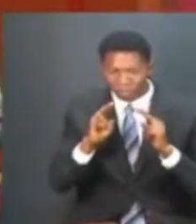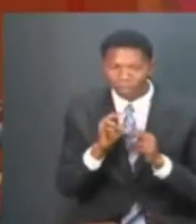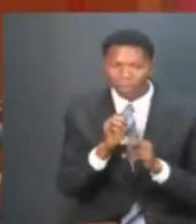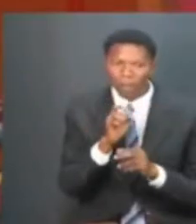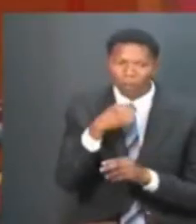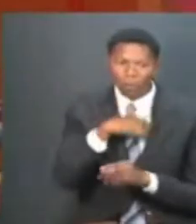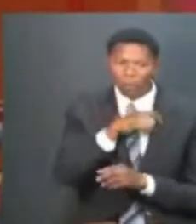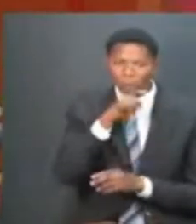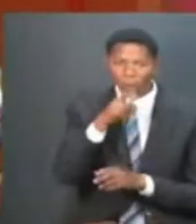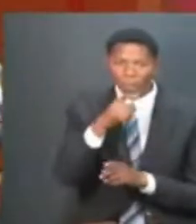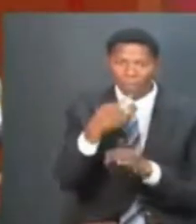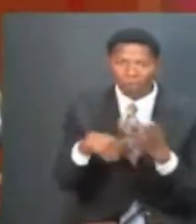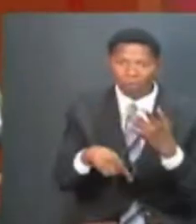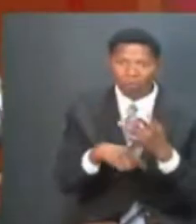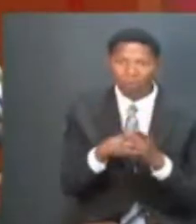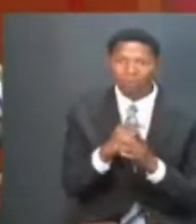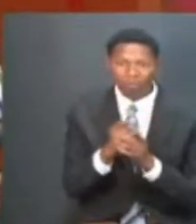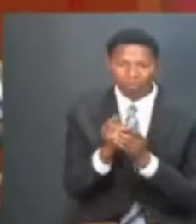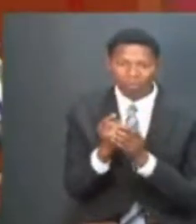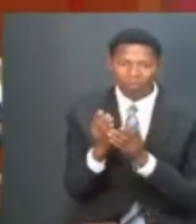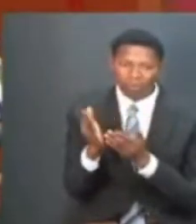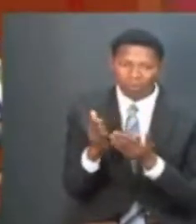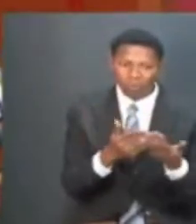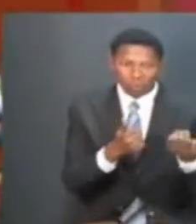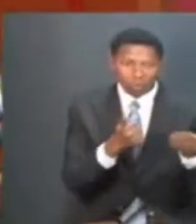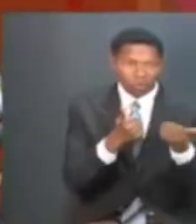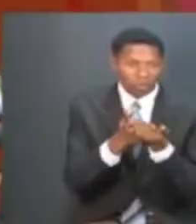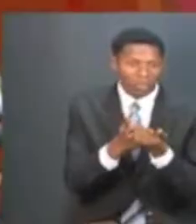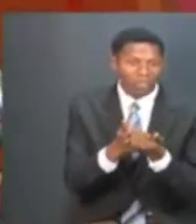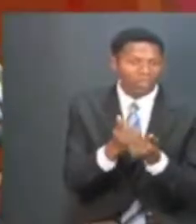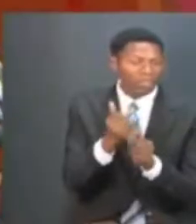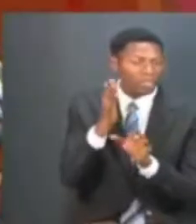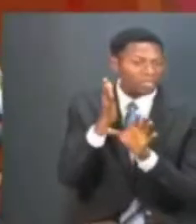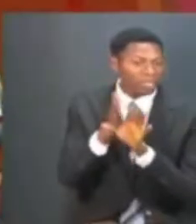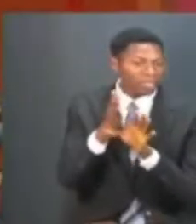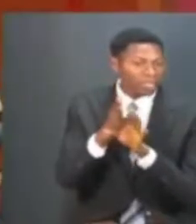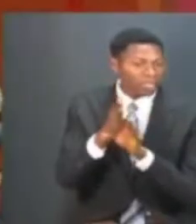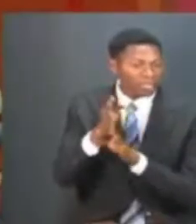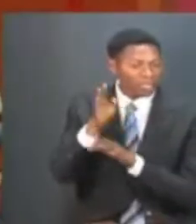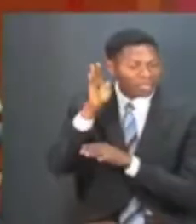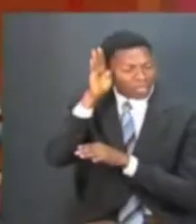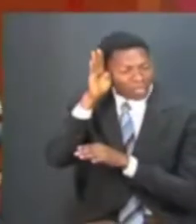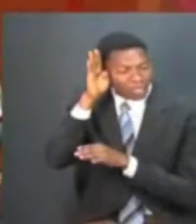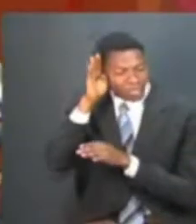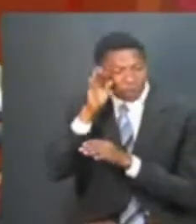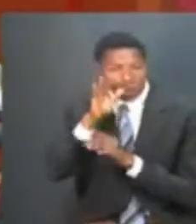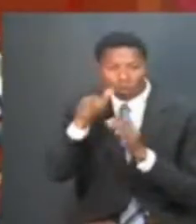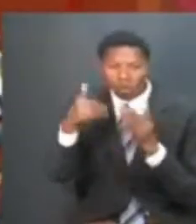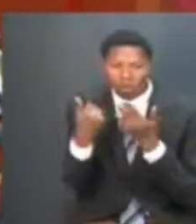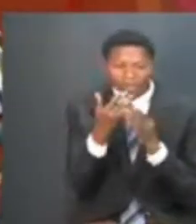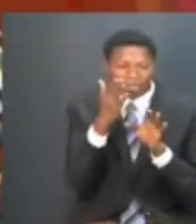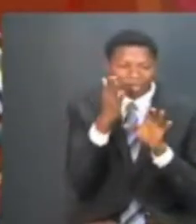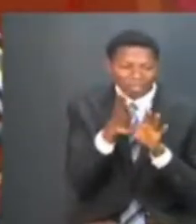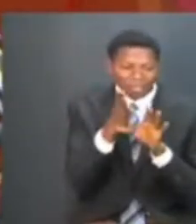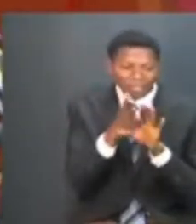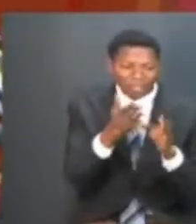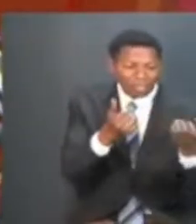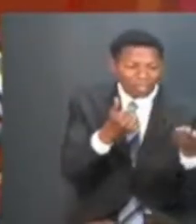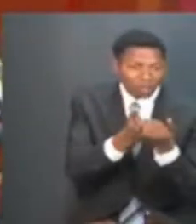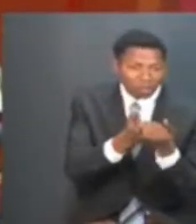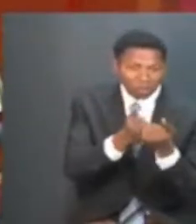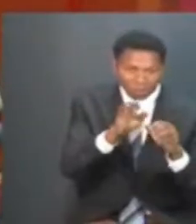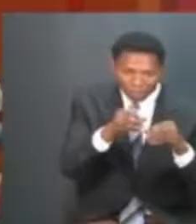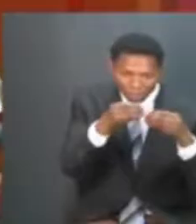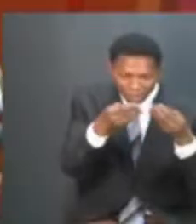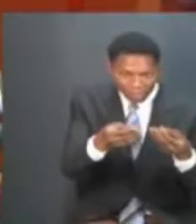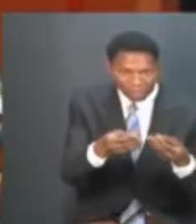must extend psychological help to them. Clinical psychologists must be provided for them because